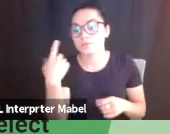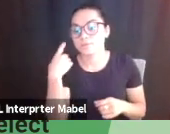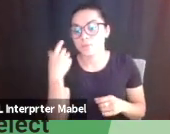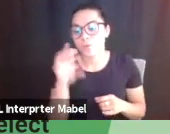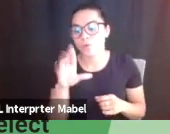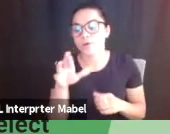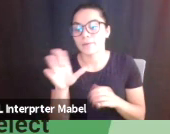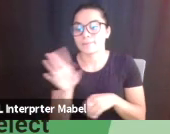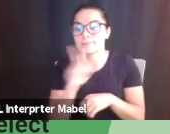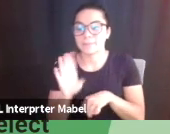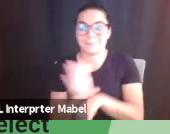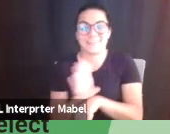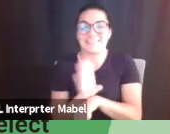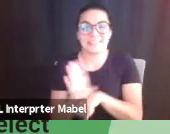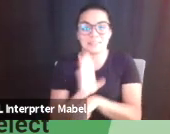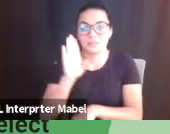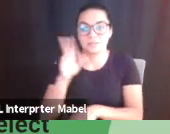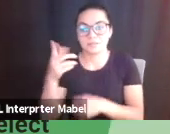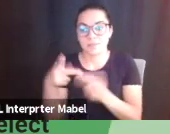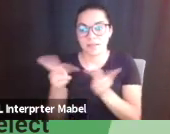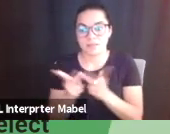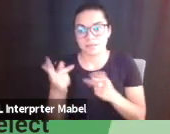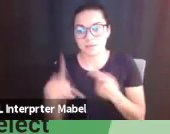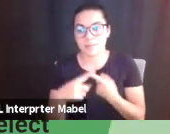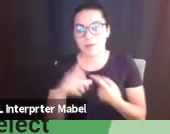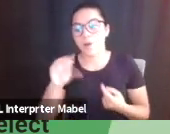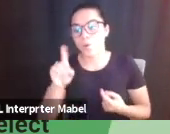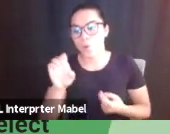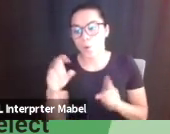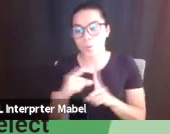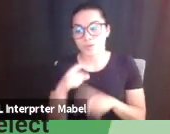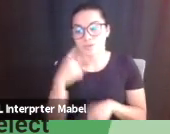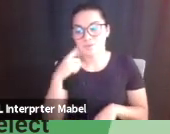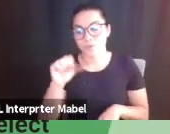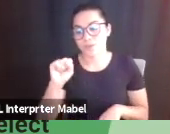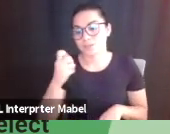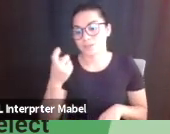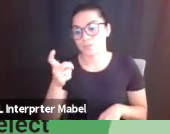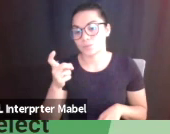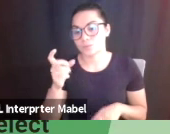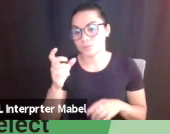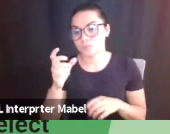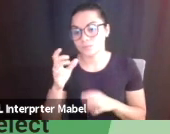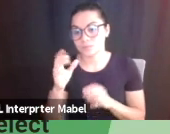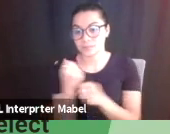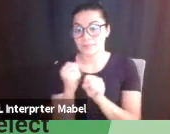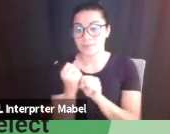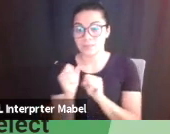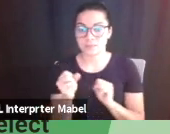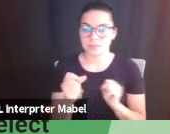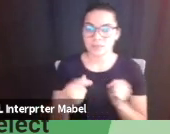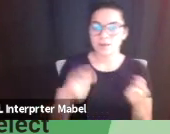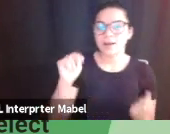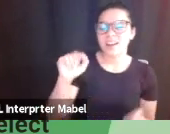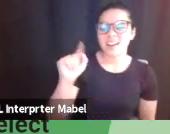Which really reminds me of, I very much am a young millennial. I am a product of the digital age. It's like when